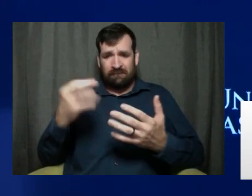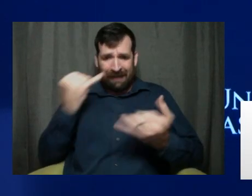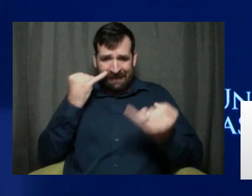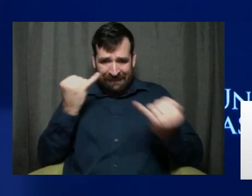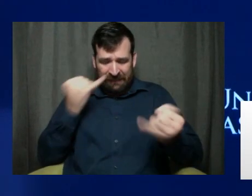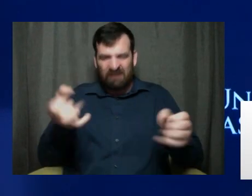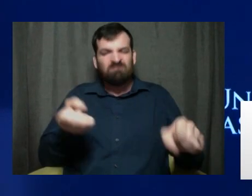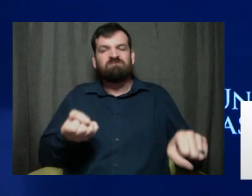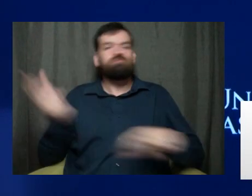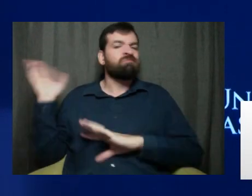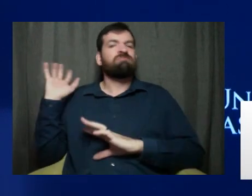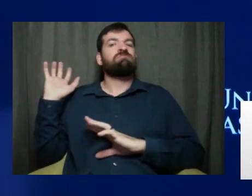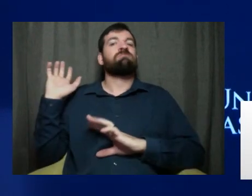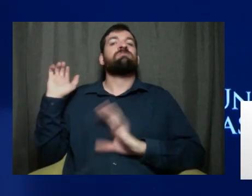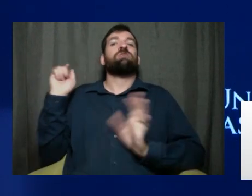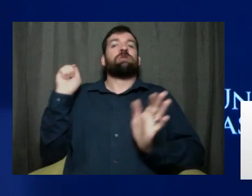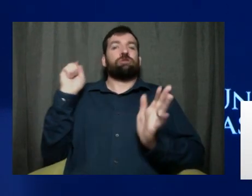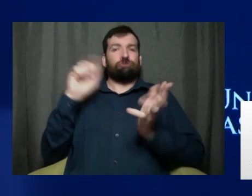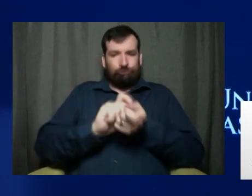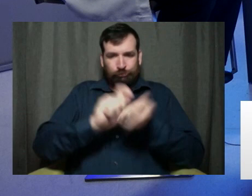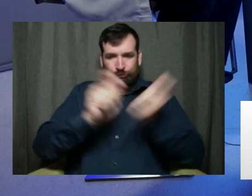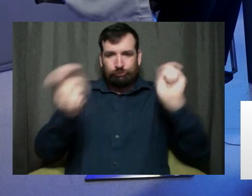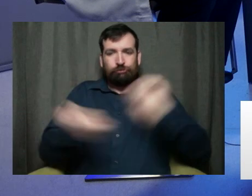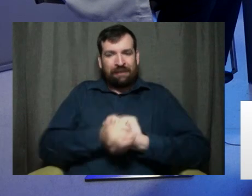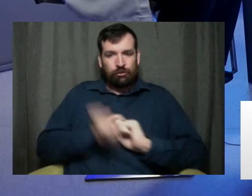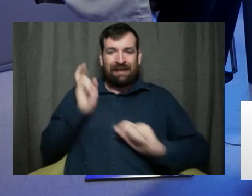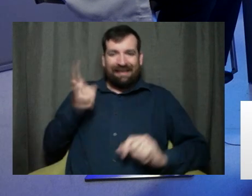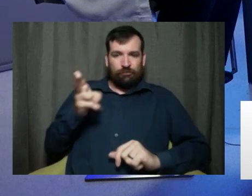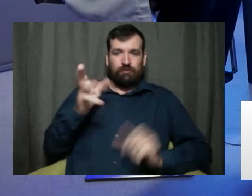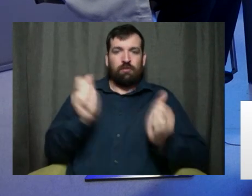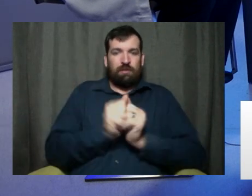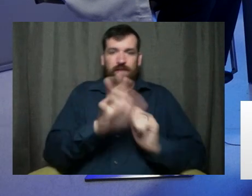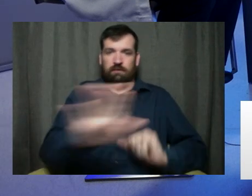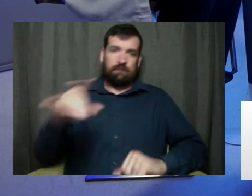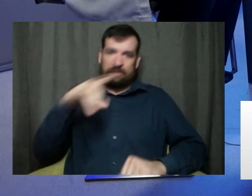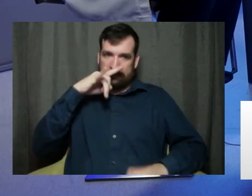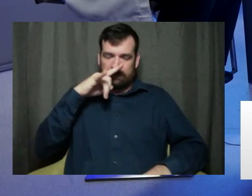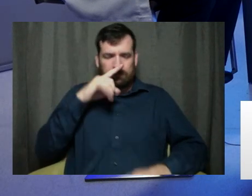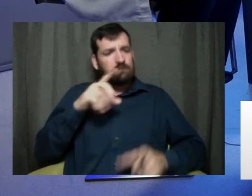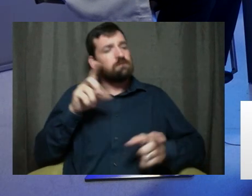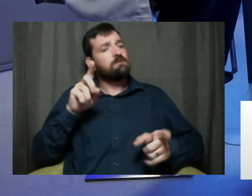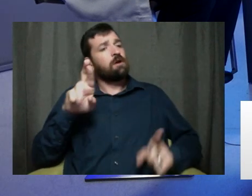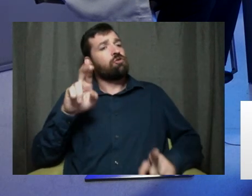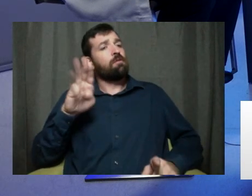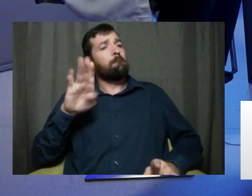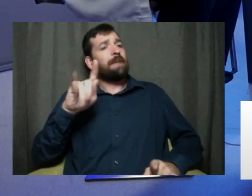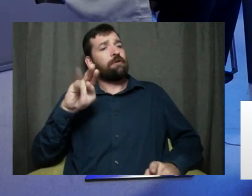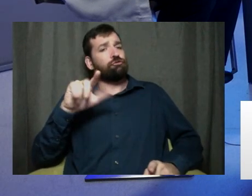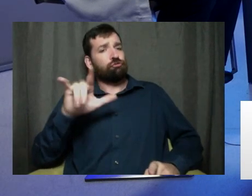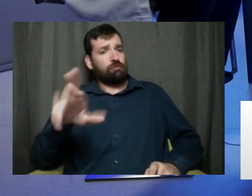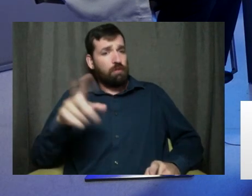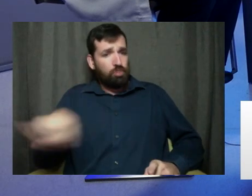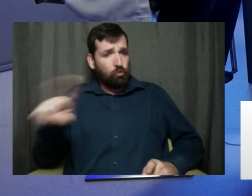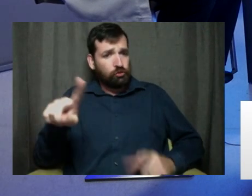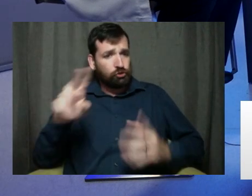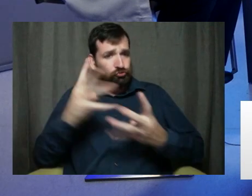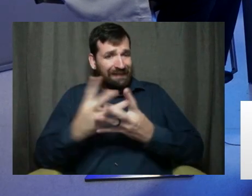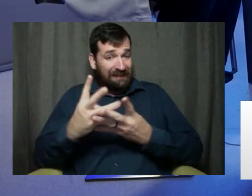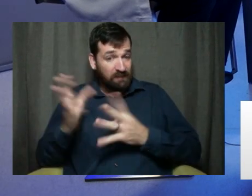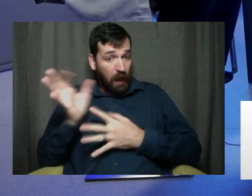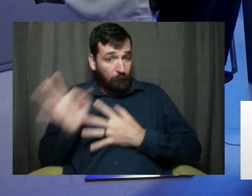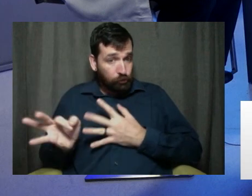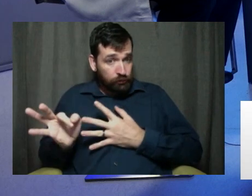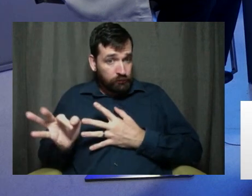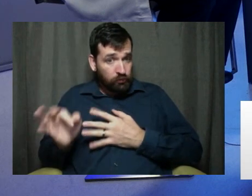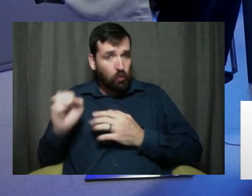we're going to rewrite history with your kids. Dr. Bettinger, are these screenings that we're talking about this morning, are they optional? Do parents have an option,